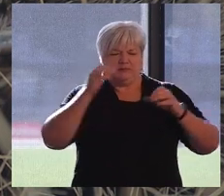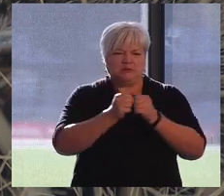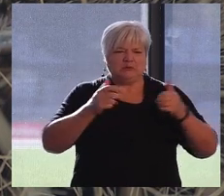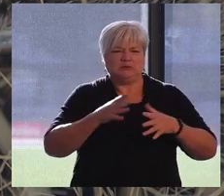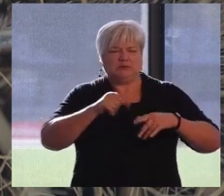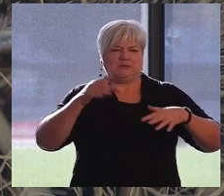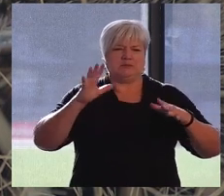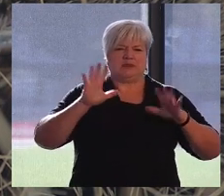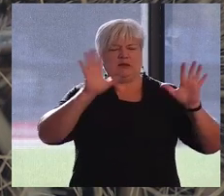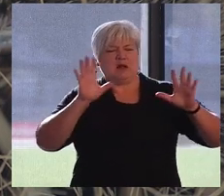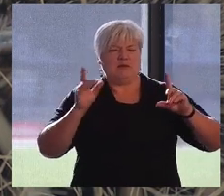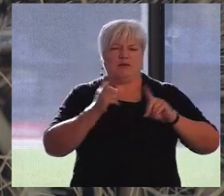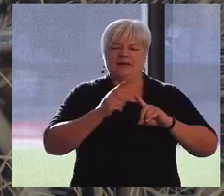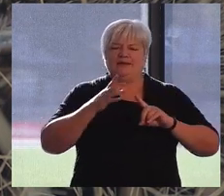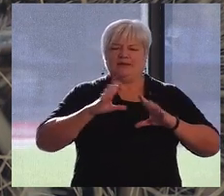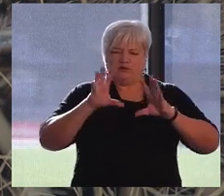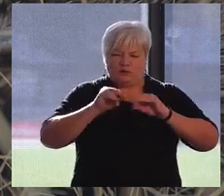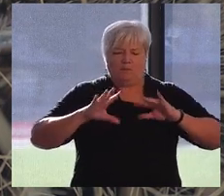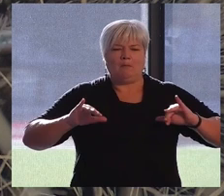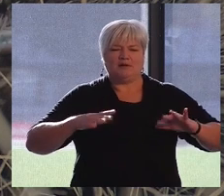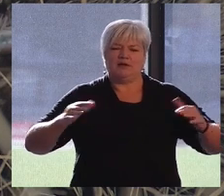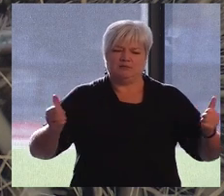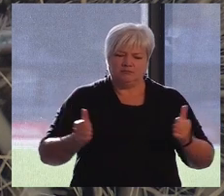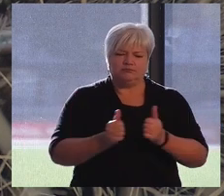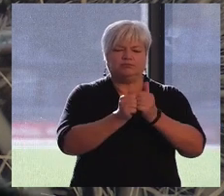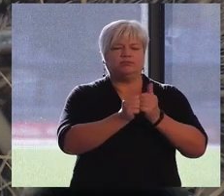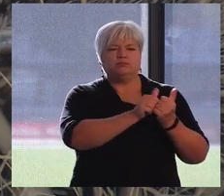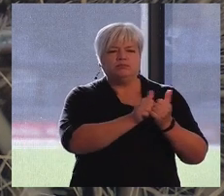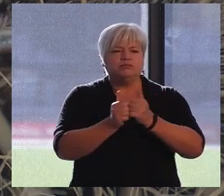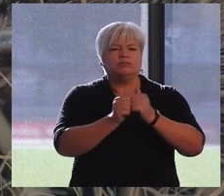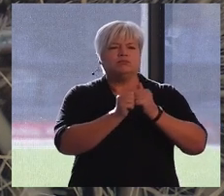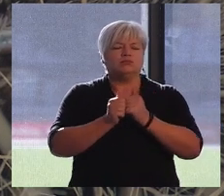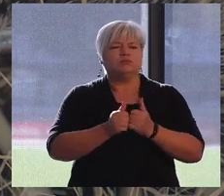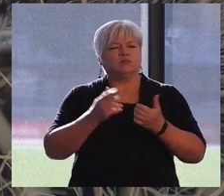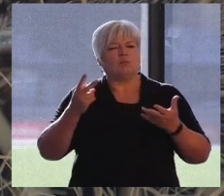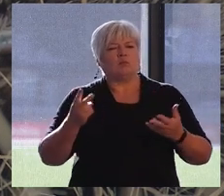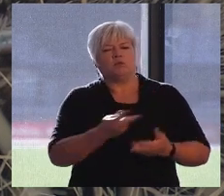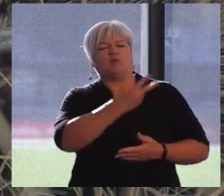more bipartisanship if we're going to secure lasting progress.